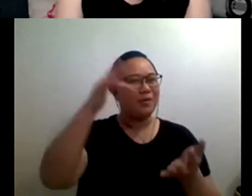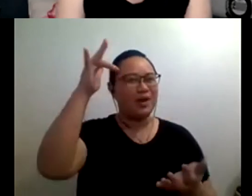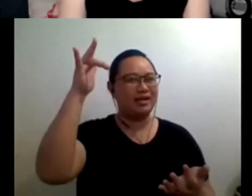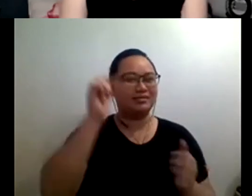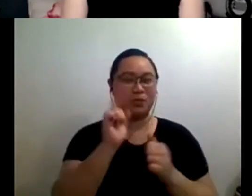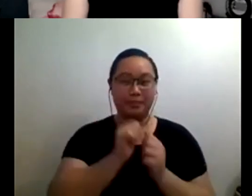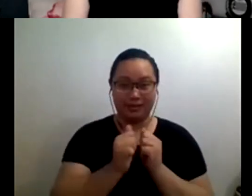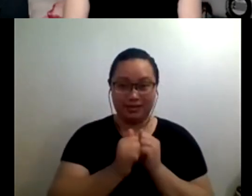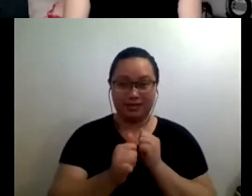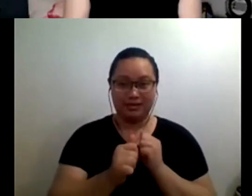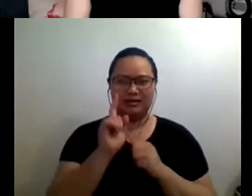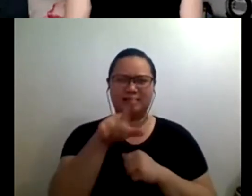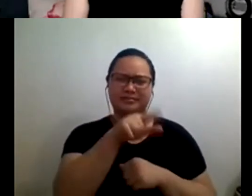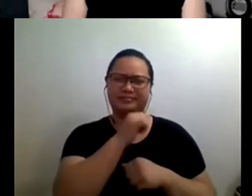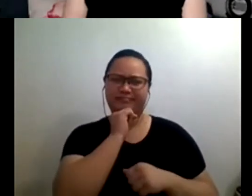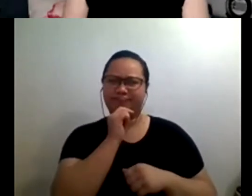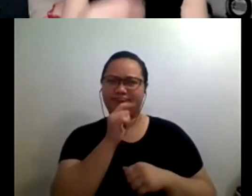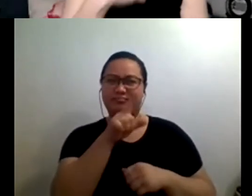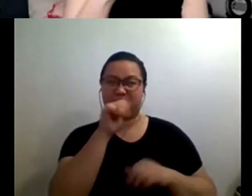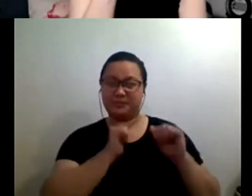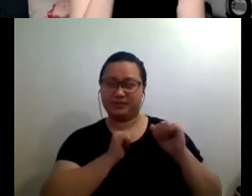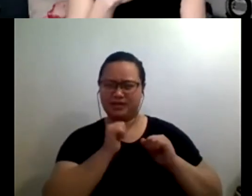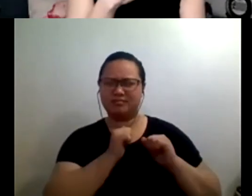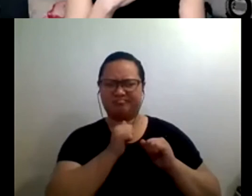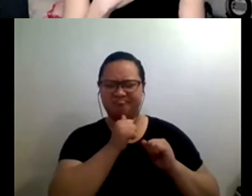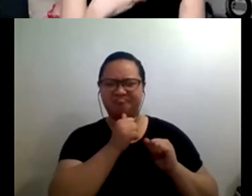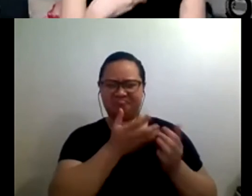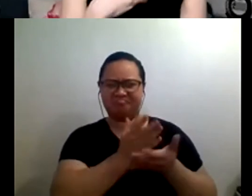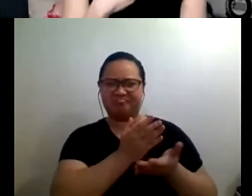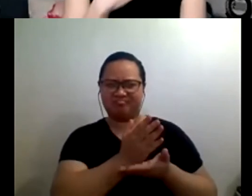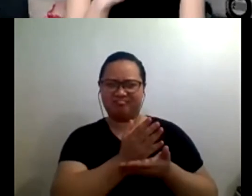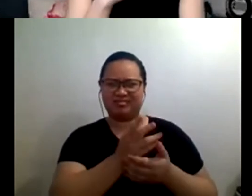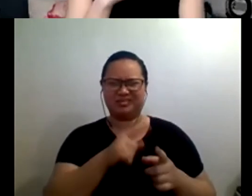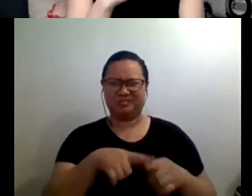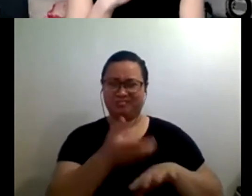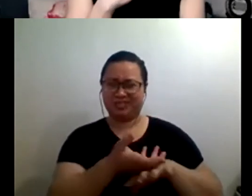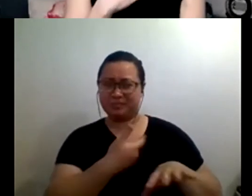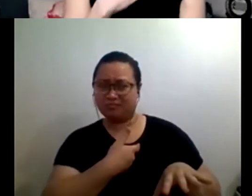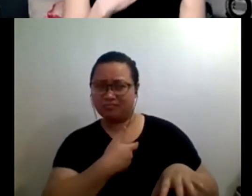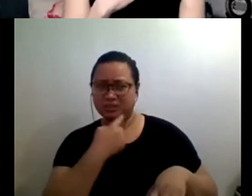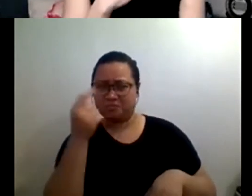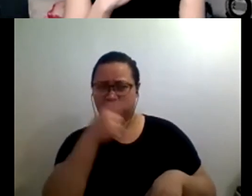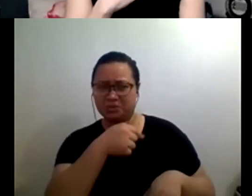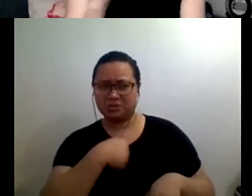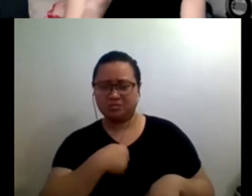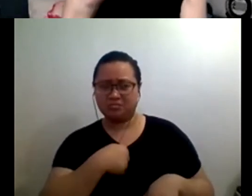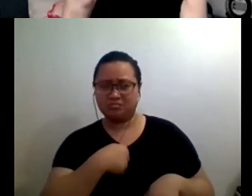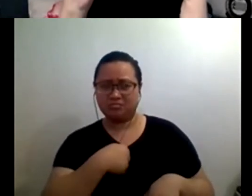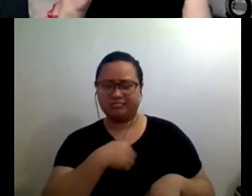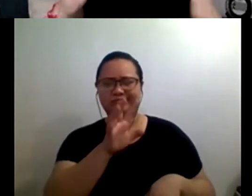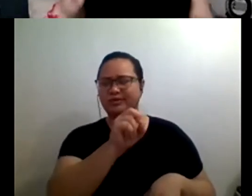doubt. Yan yung mga parang feeling mo, ako ba'y niloloko nito? Naglalay naman to ah. Hindi,